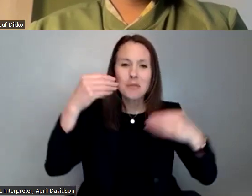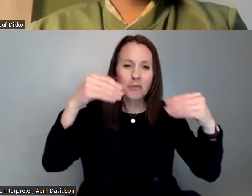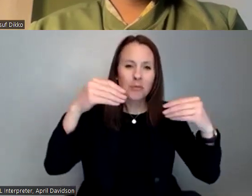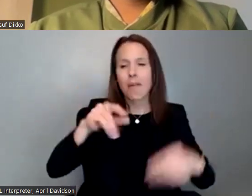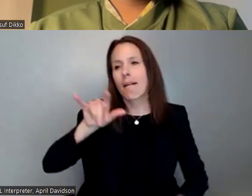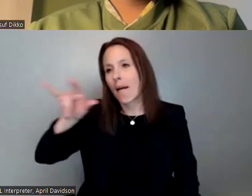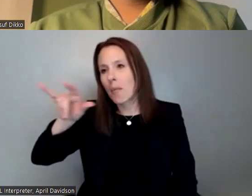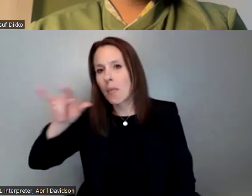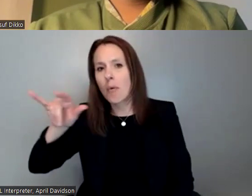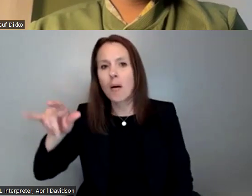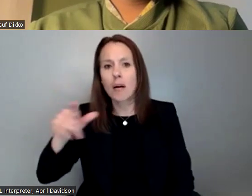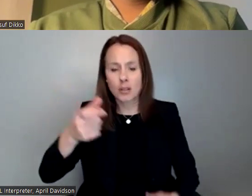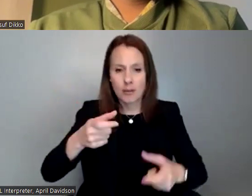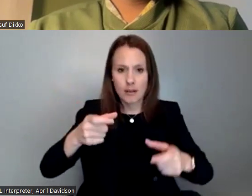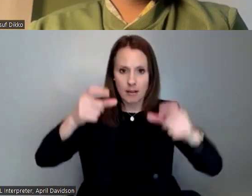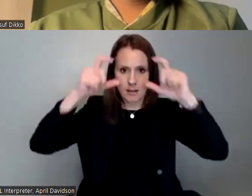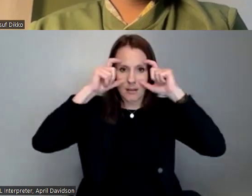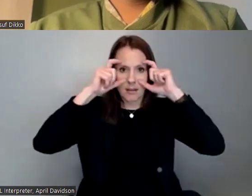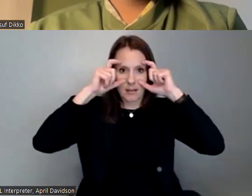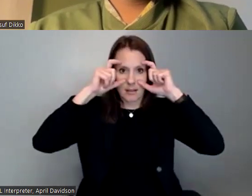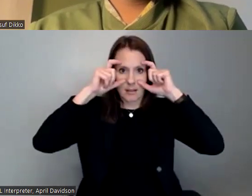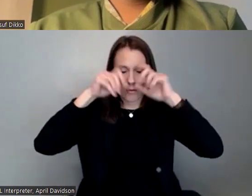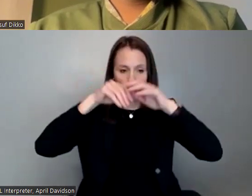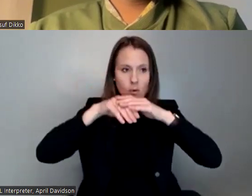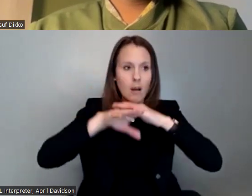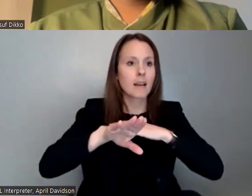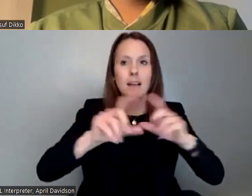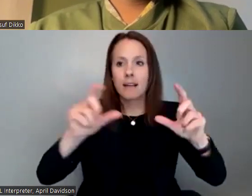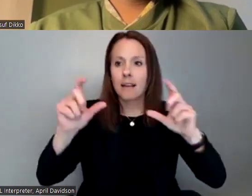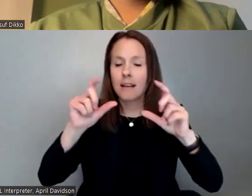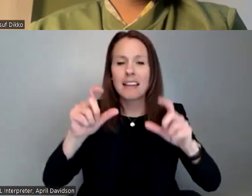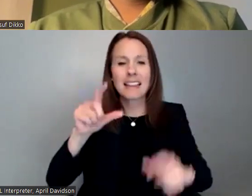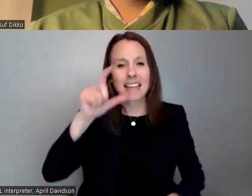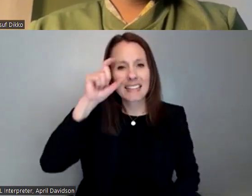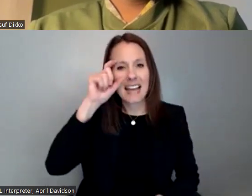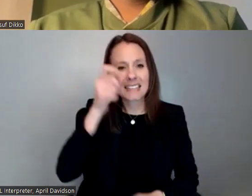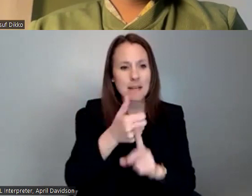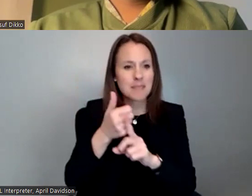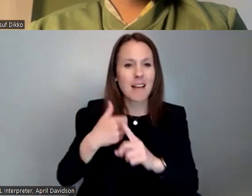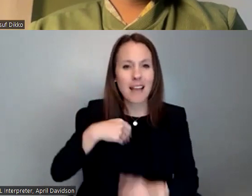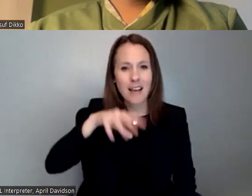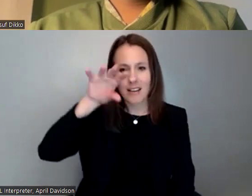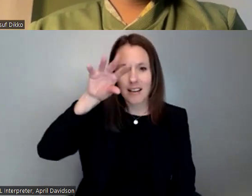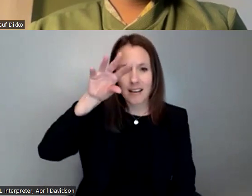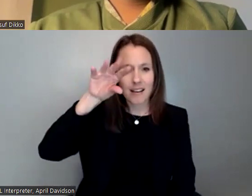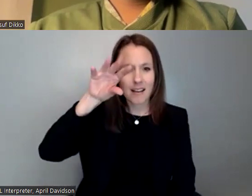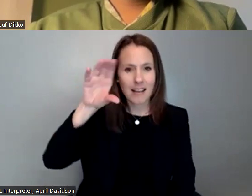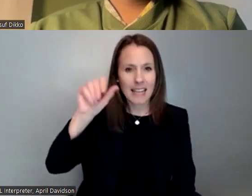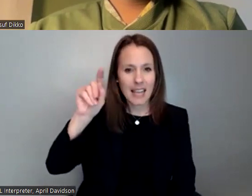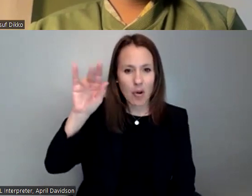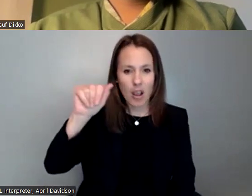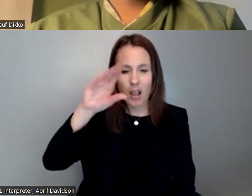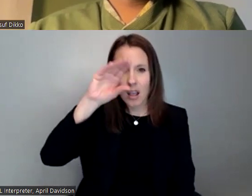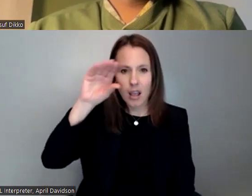airport, you put these glasses on, and the glasses has a camera on it, and it'll be able to tell